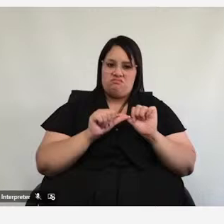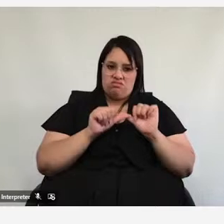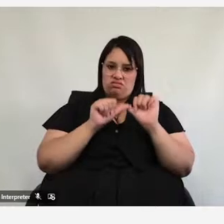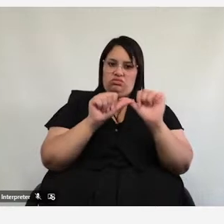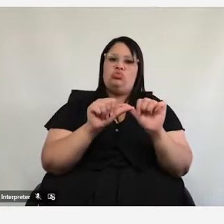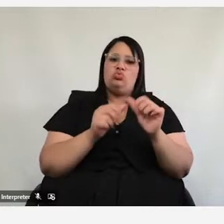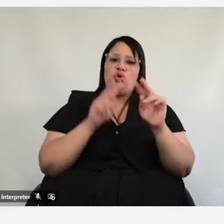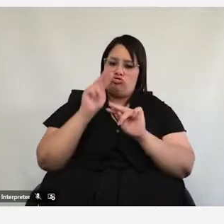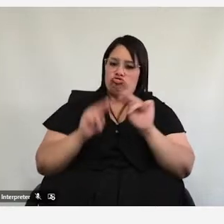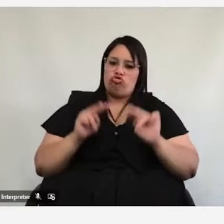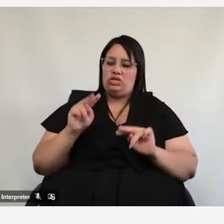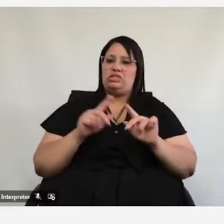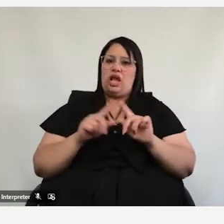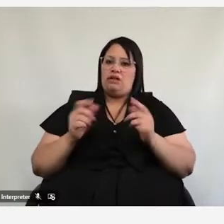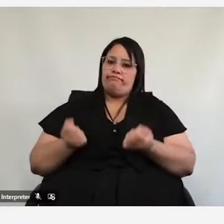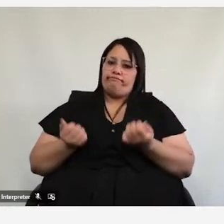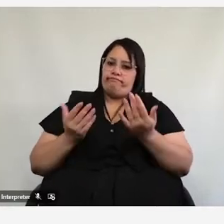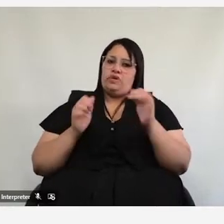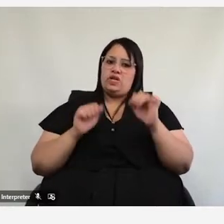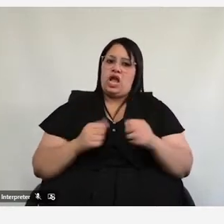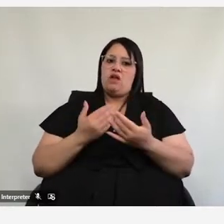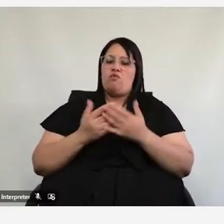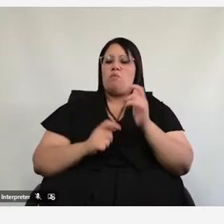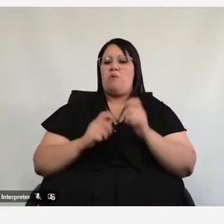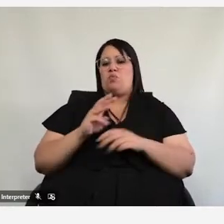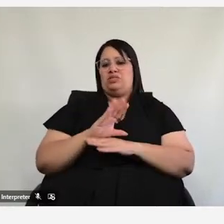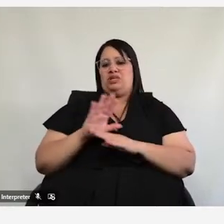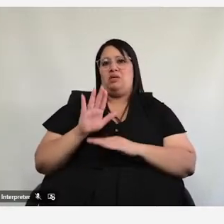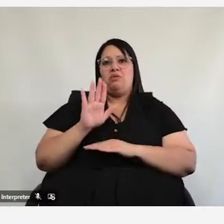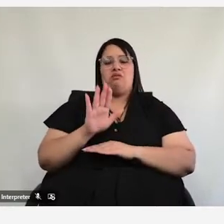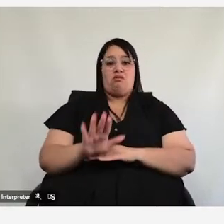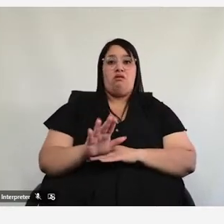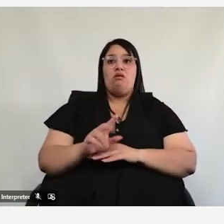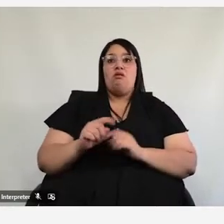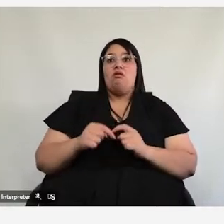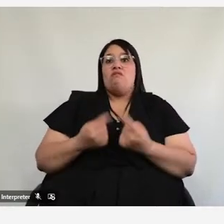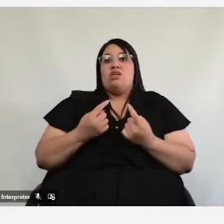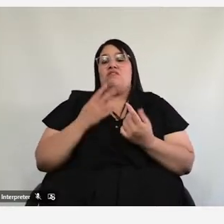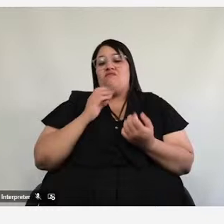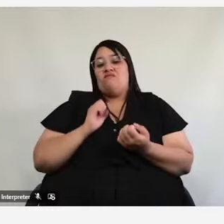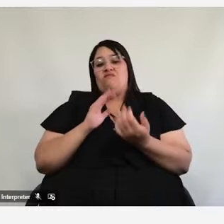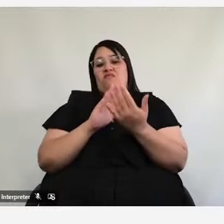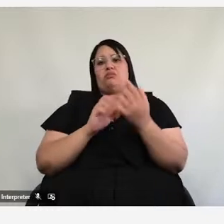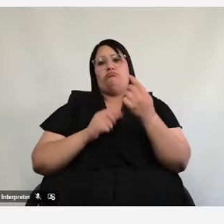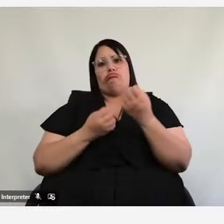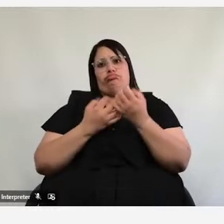to address and deliver for citizens of the Western Cape. Despite